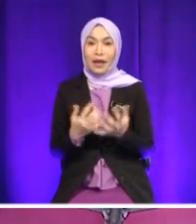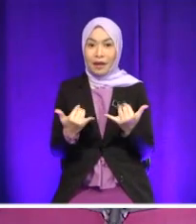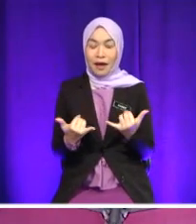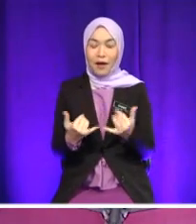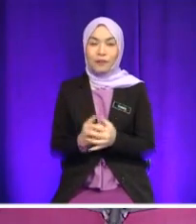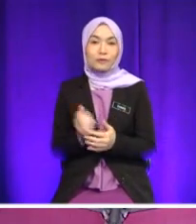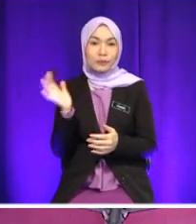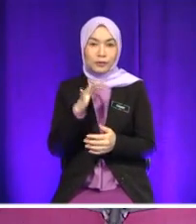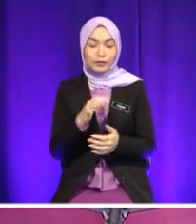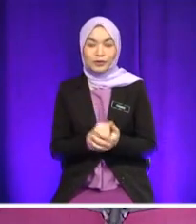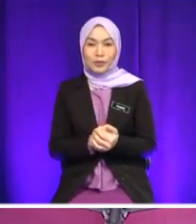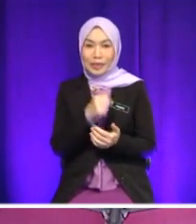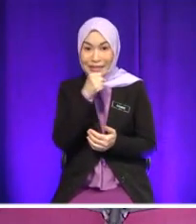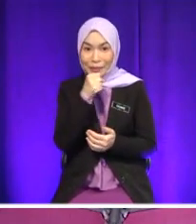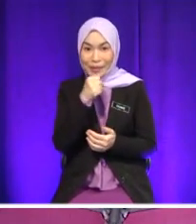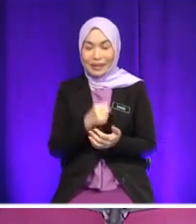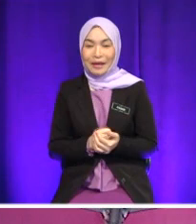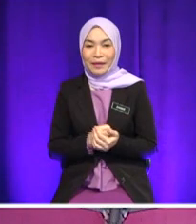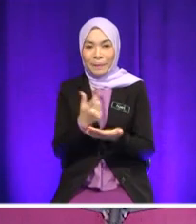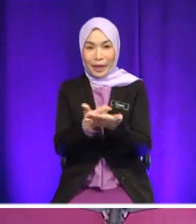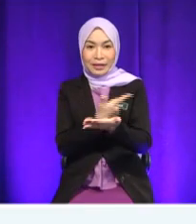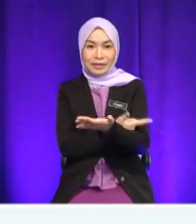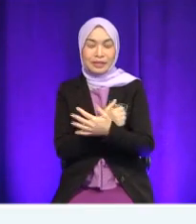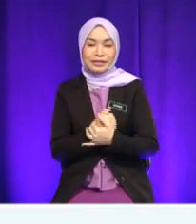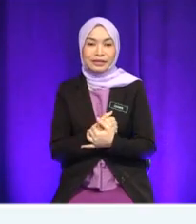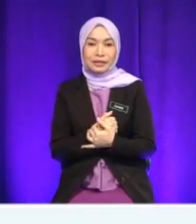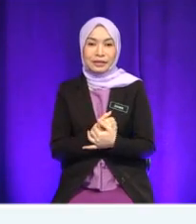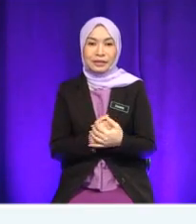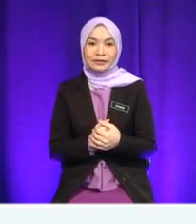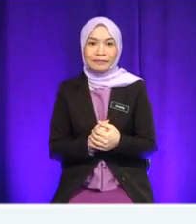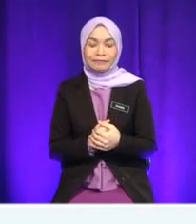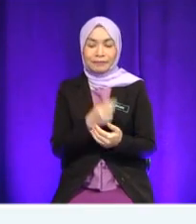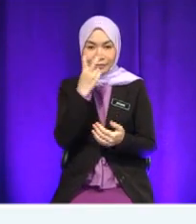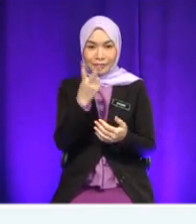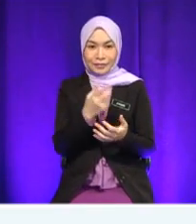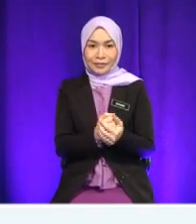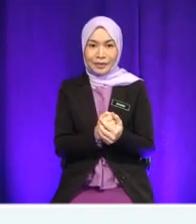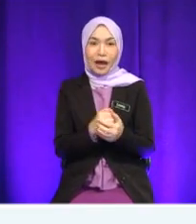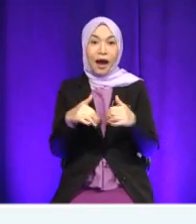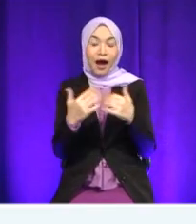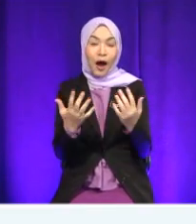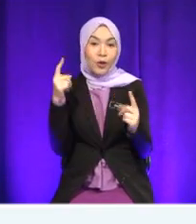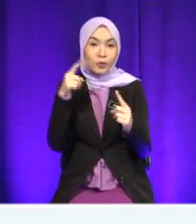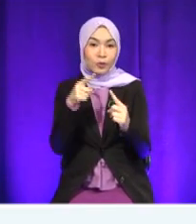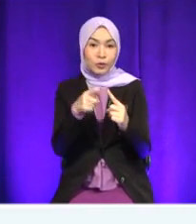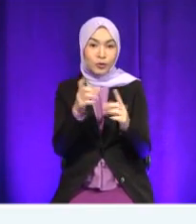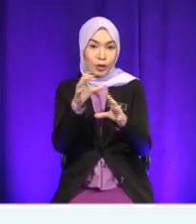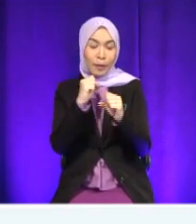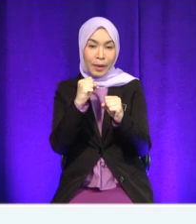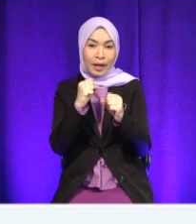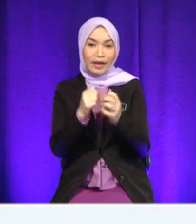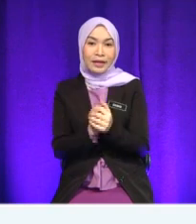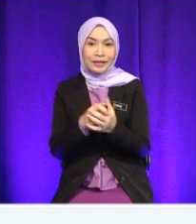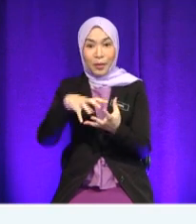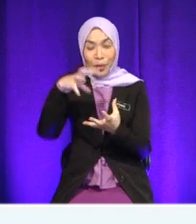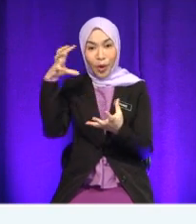a speaking practice, okay? So our topic here, if you look at this, is how to attract more customers. So we are